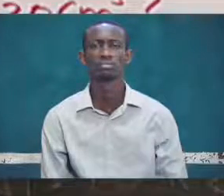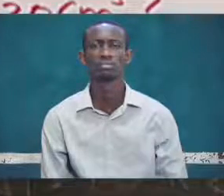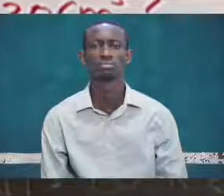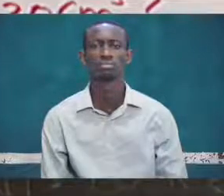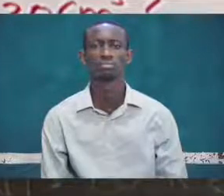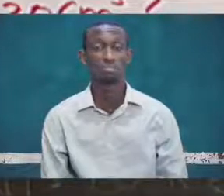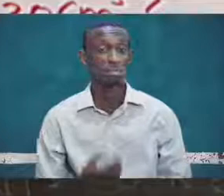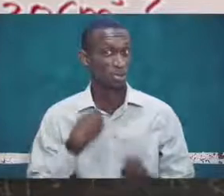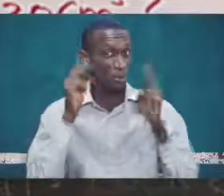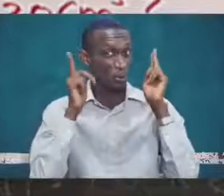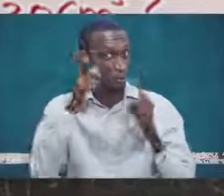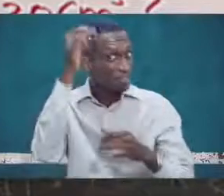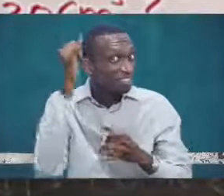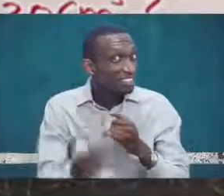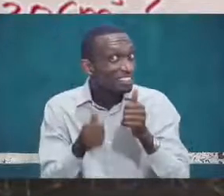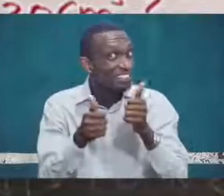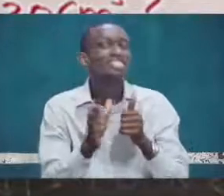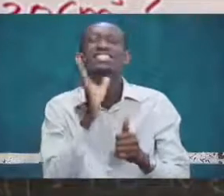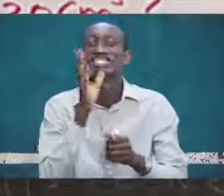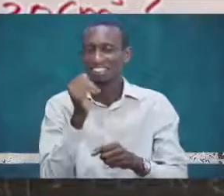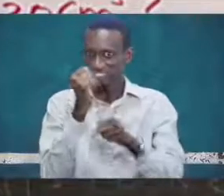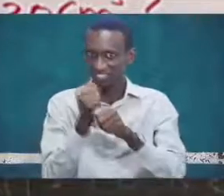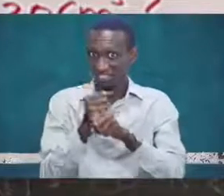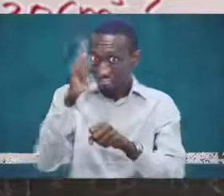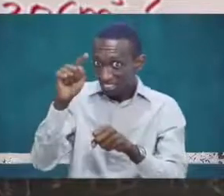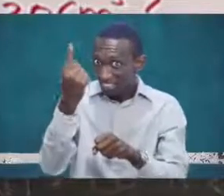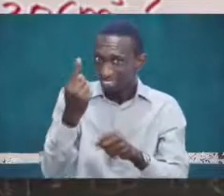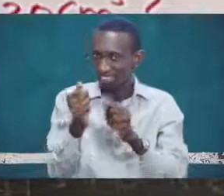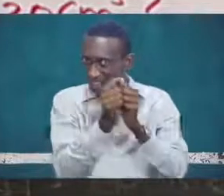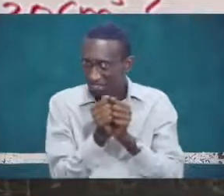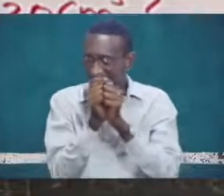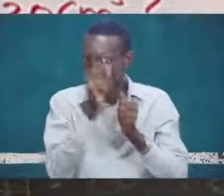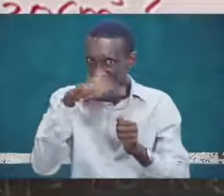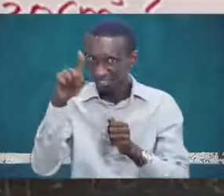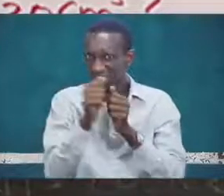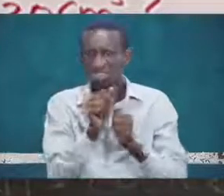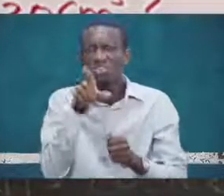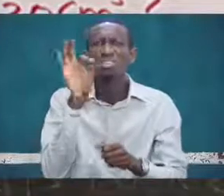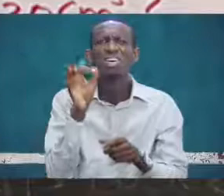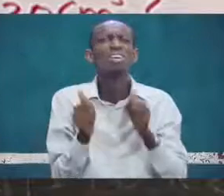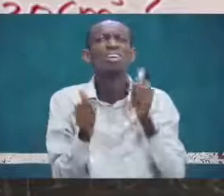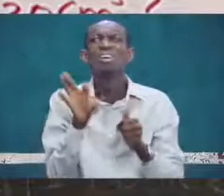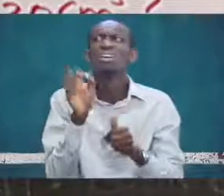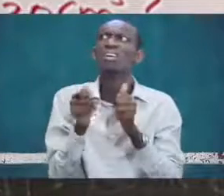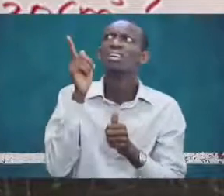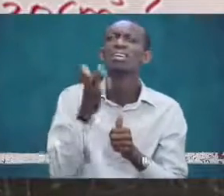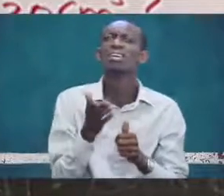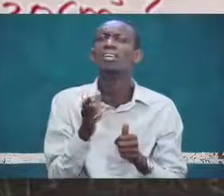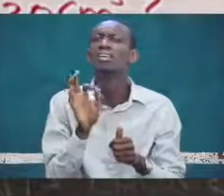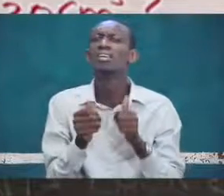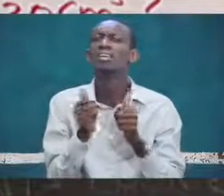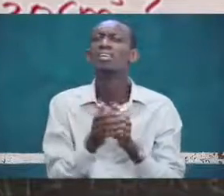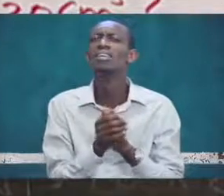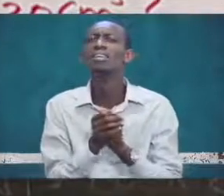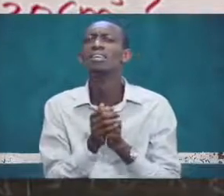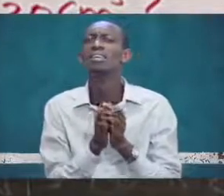I hope you finished. Let's do one question together. Which one do you want? Well, let's